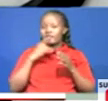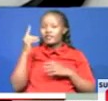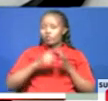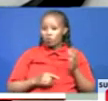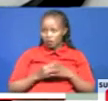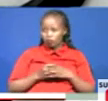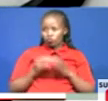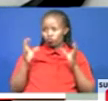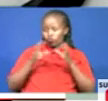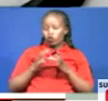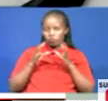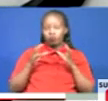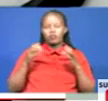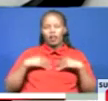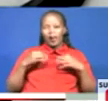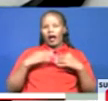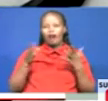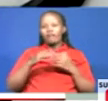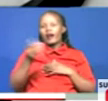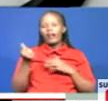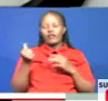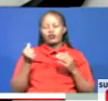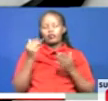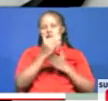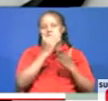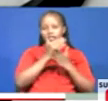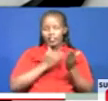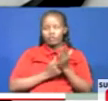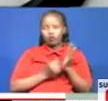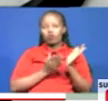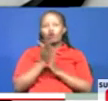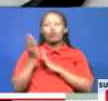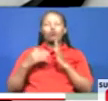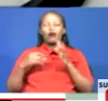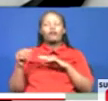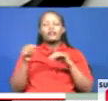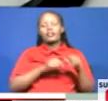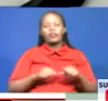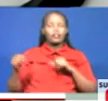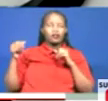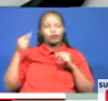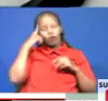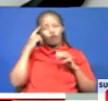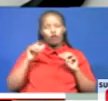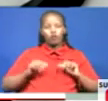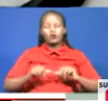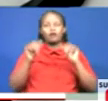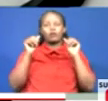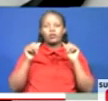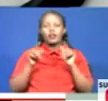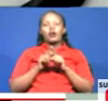Corporation will supplement other state initiatives by creating strategic reserves for staple and essential